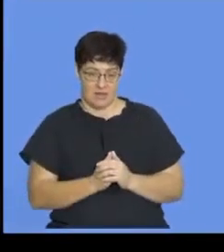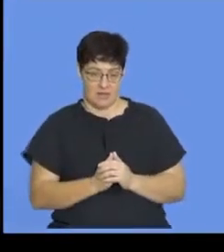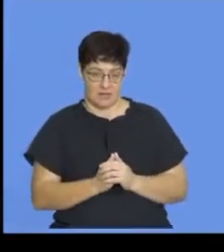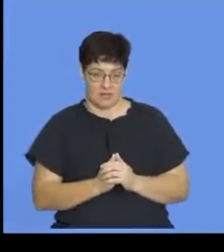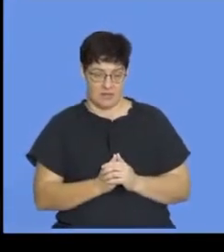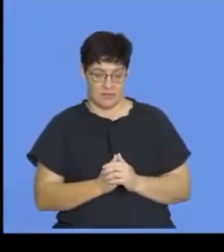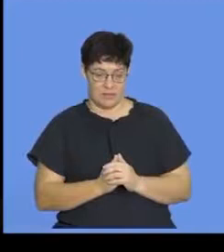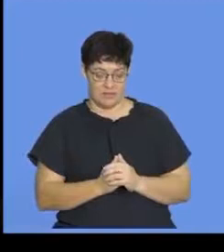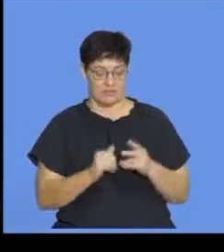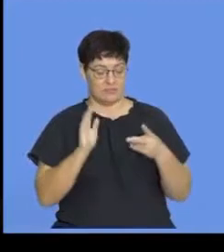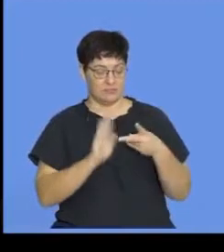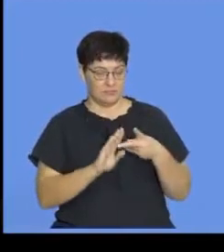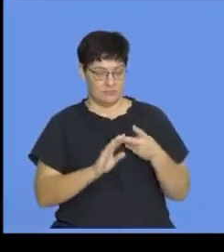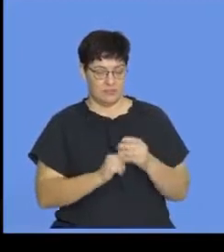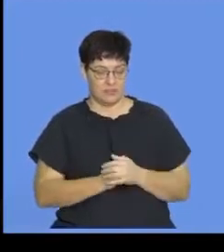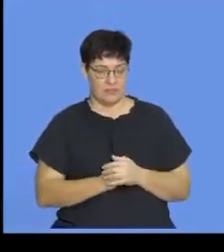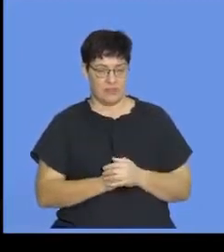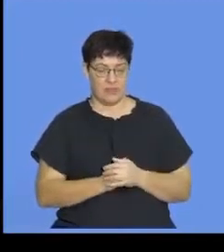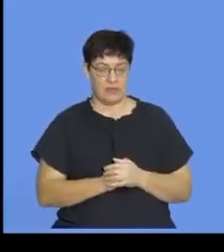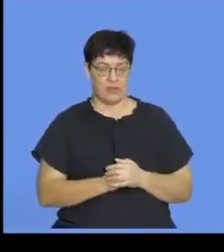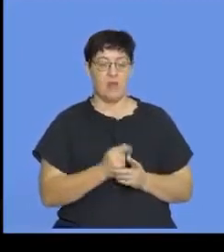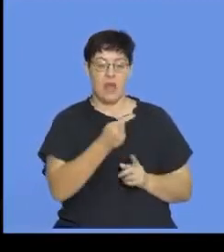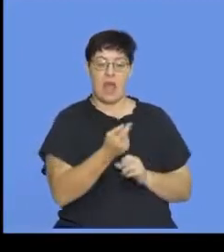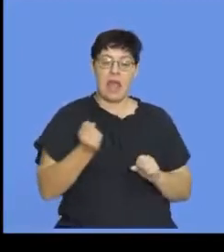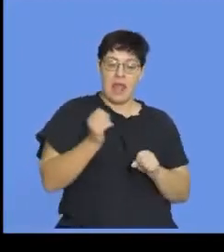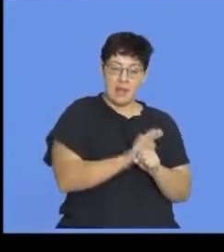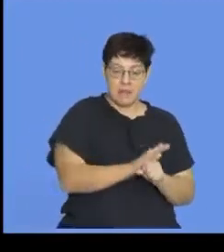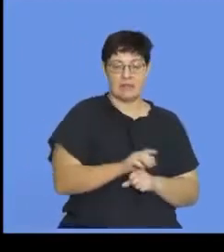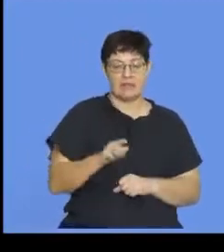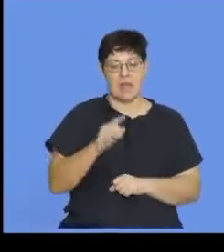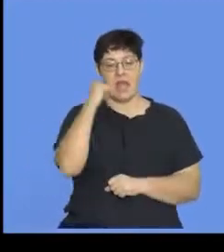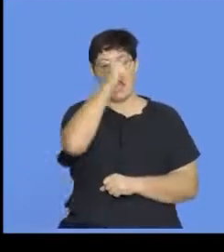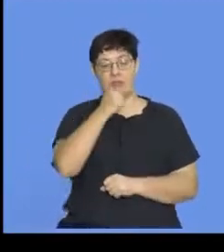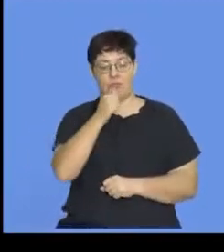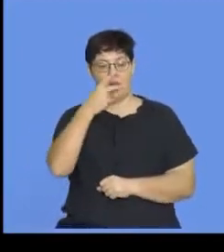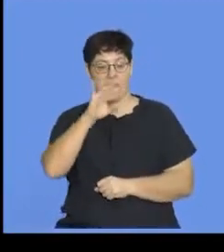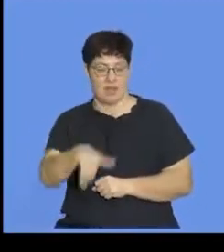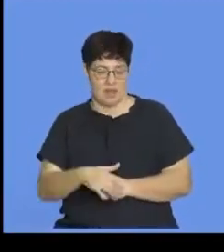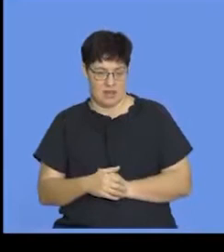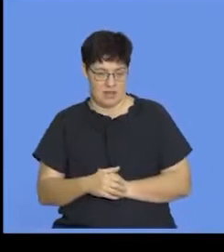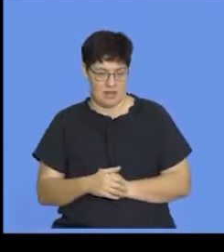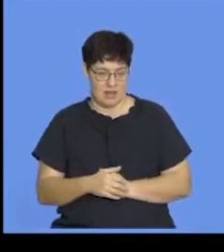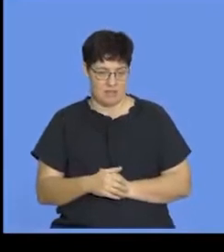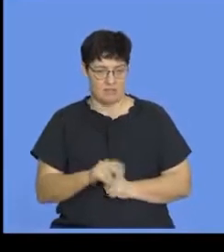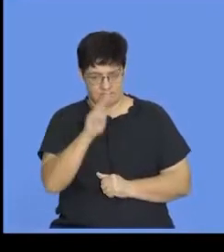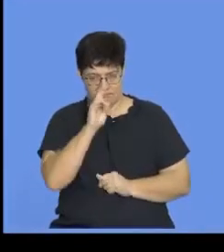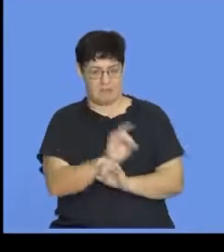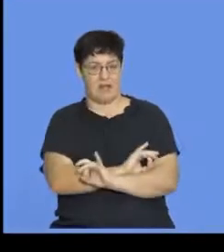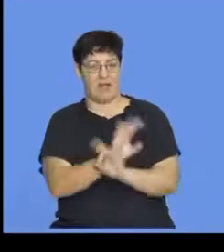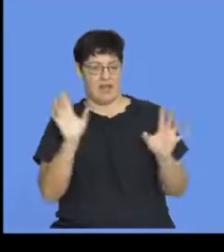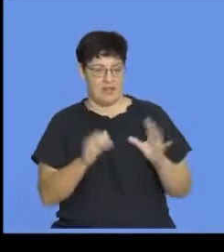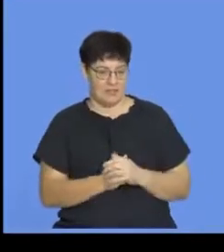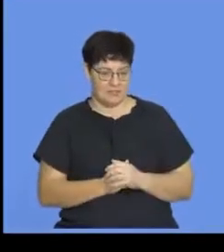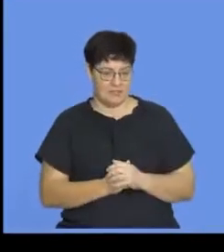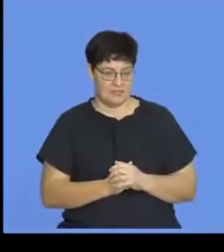two, which months will impact on April and May? Clearly you can see, if you had bought